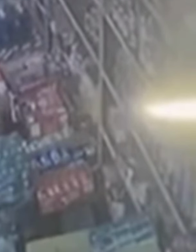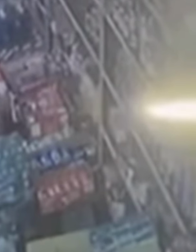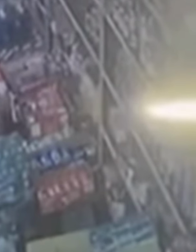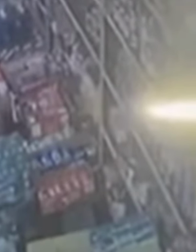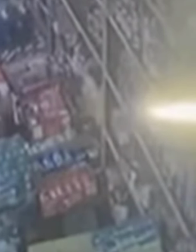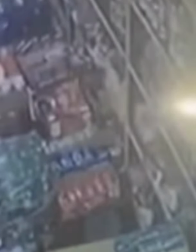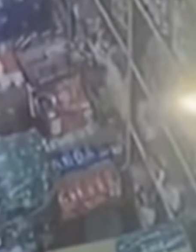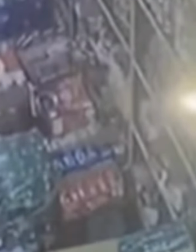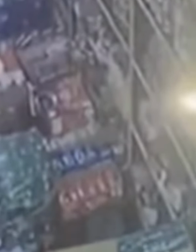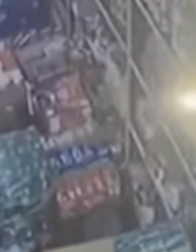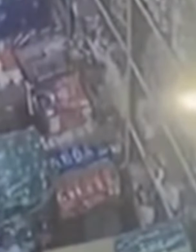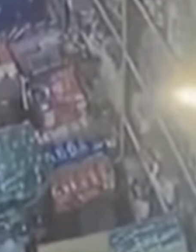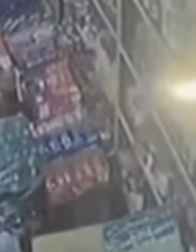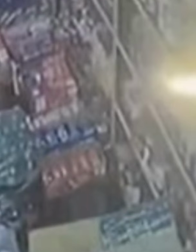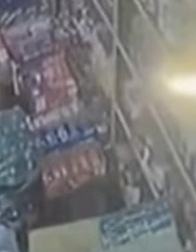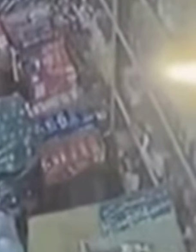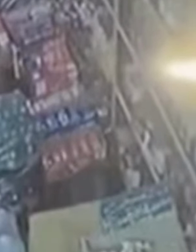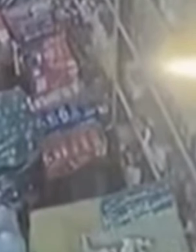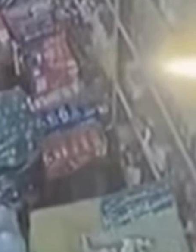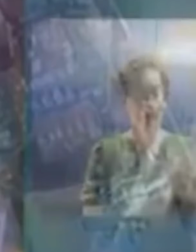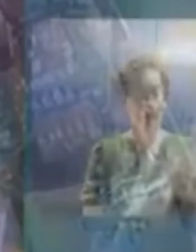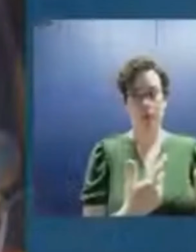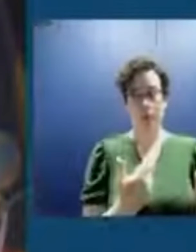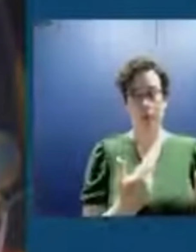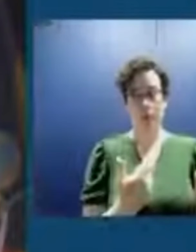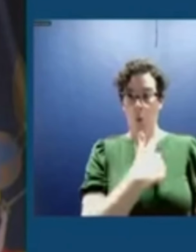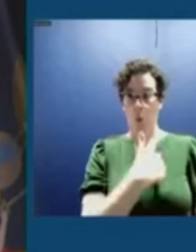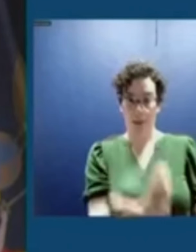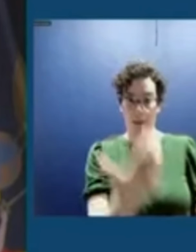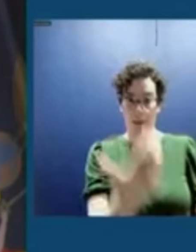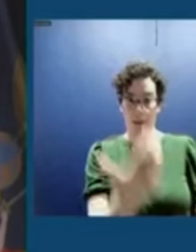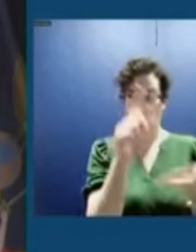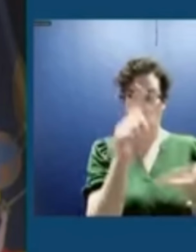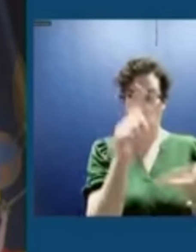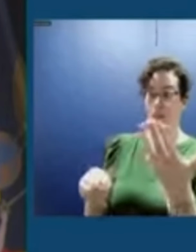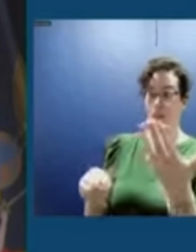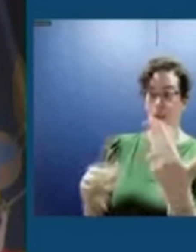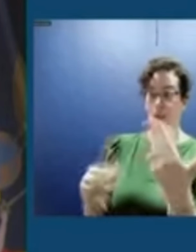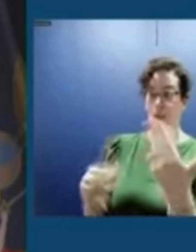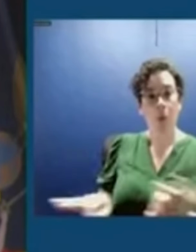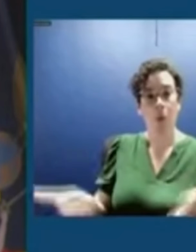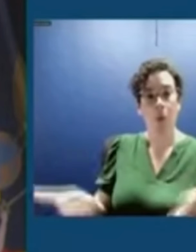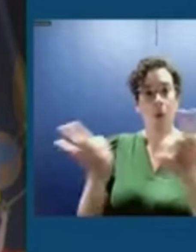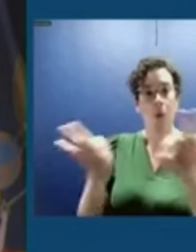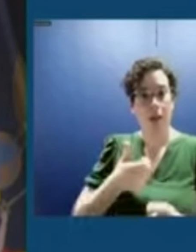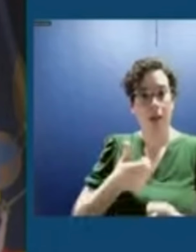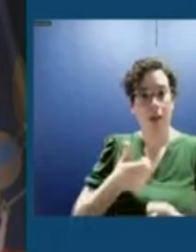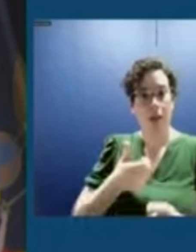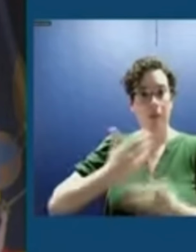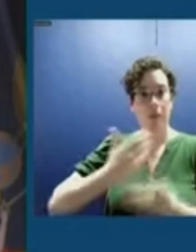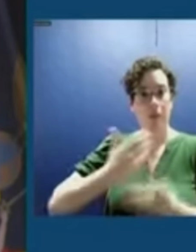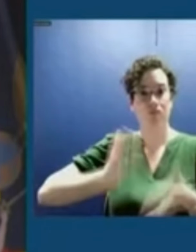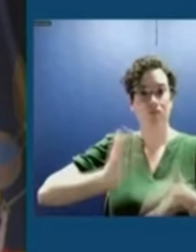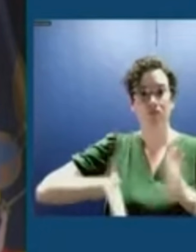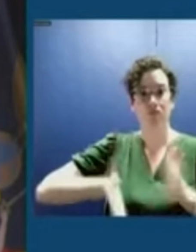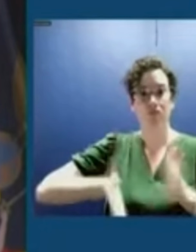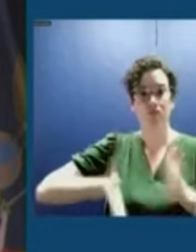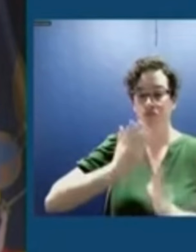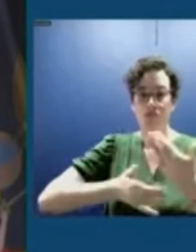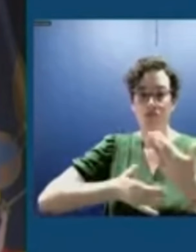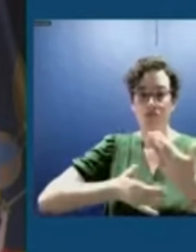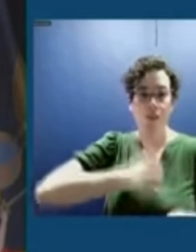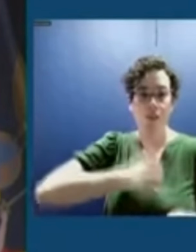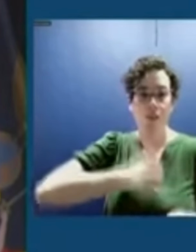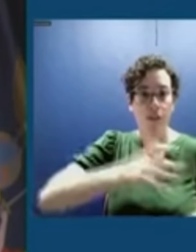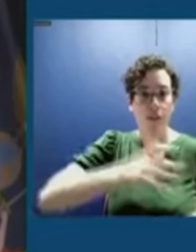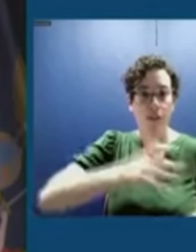dramatic change for a lot of people. They are the ones who allow us to function and thrive in our communities, and that's why it was elevated